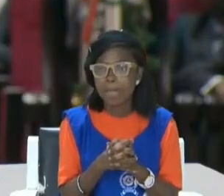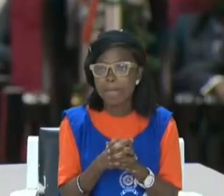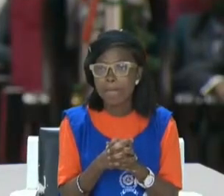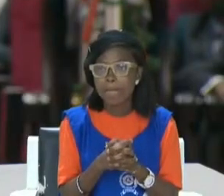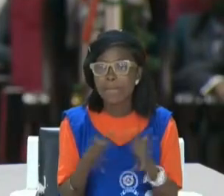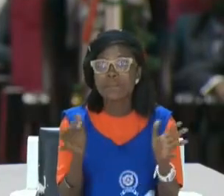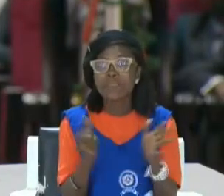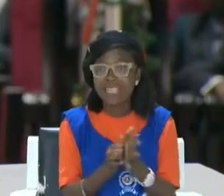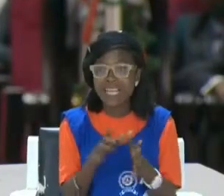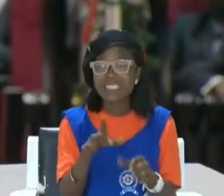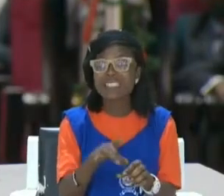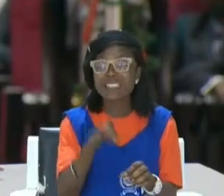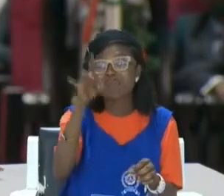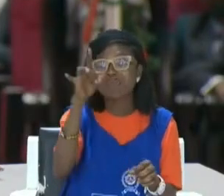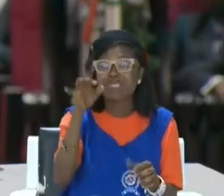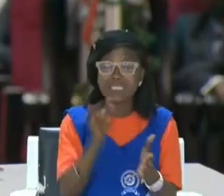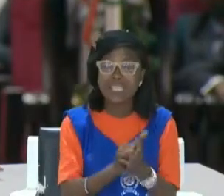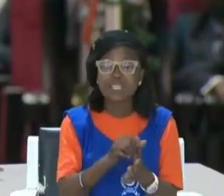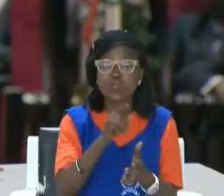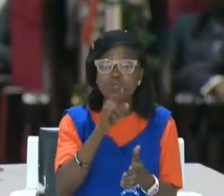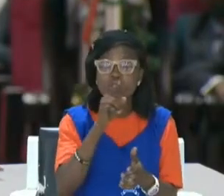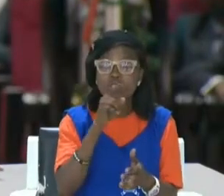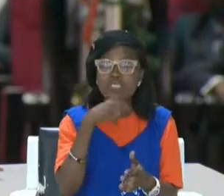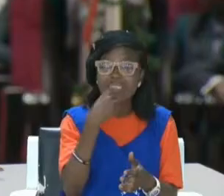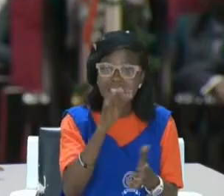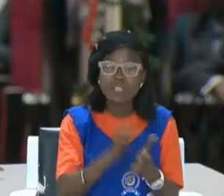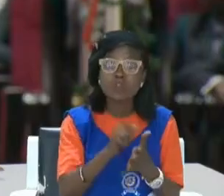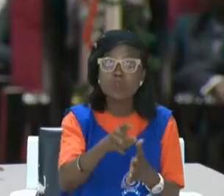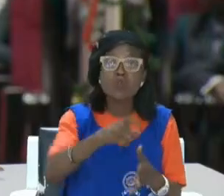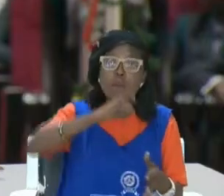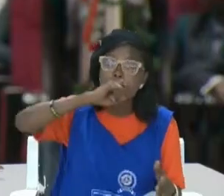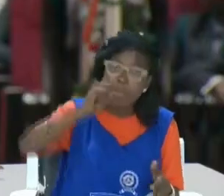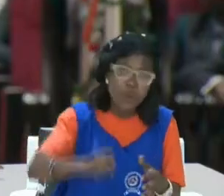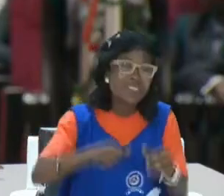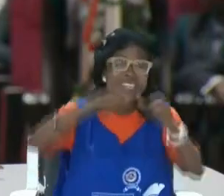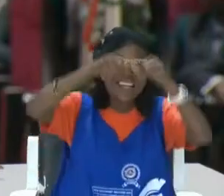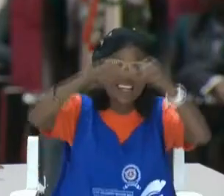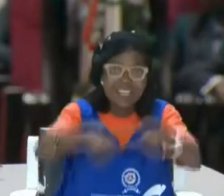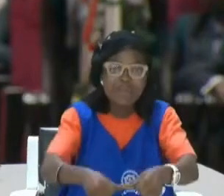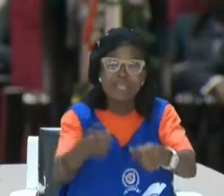That spirit that is saying you must remain small, I rebuke it today.